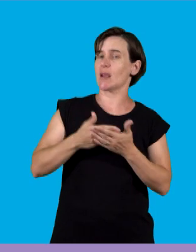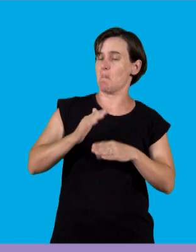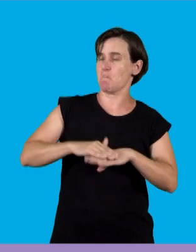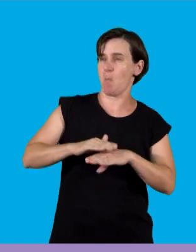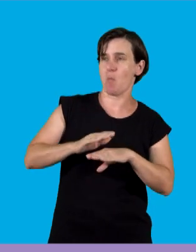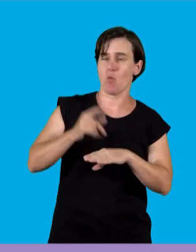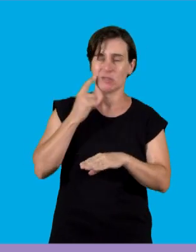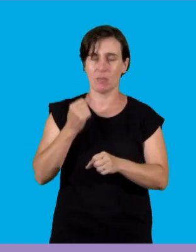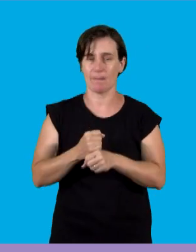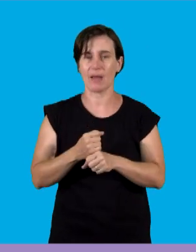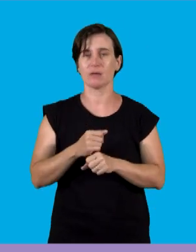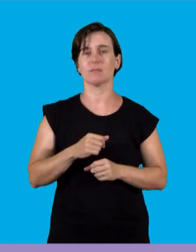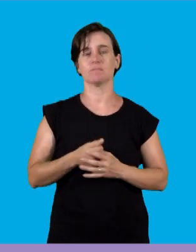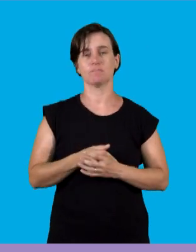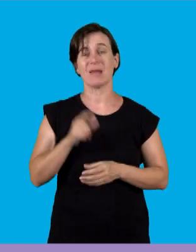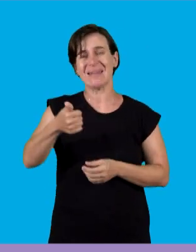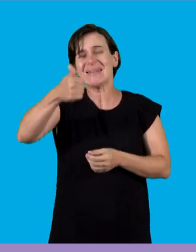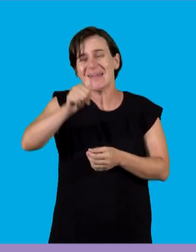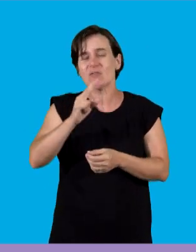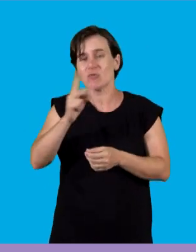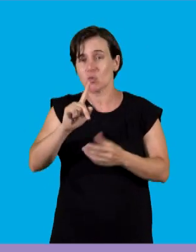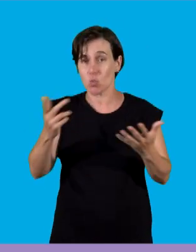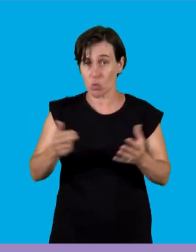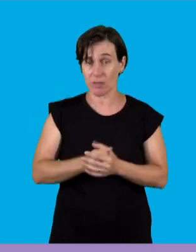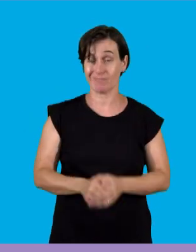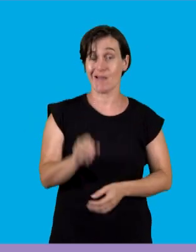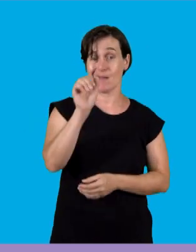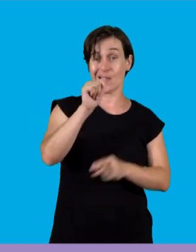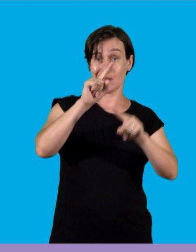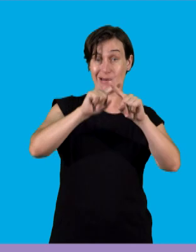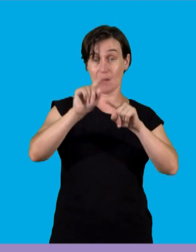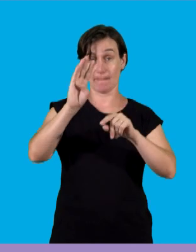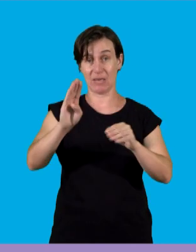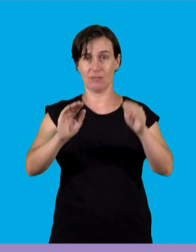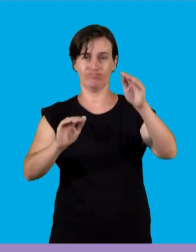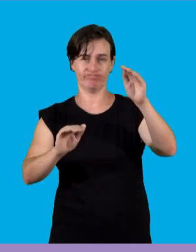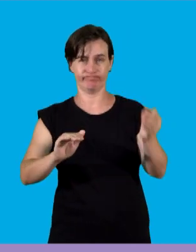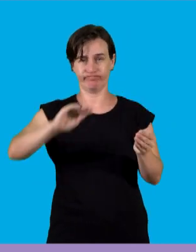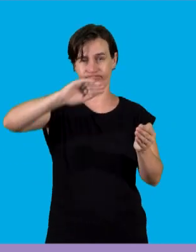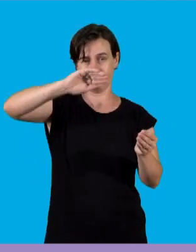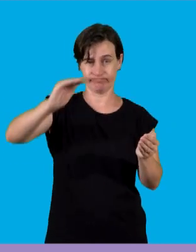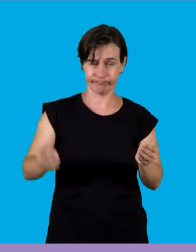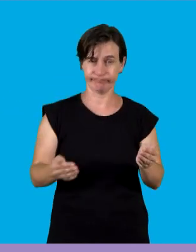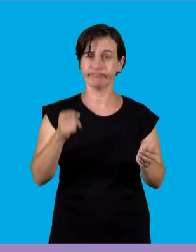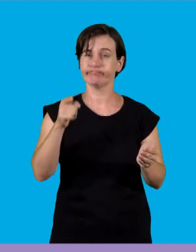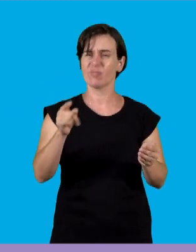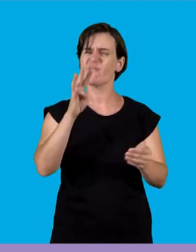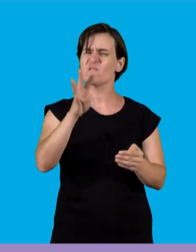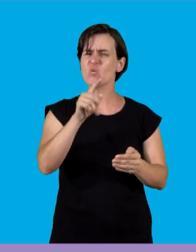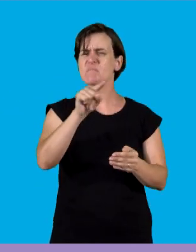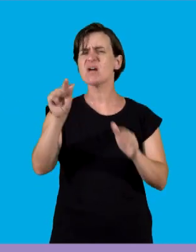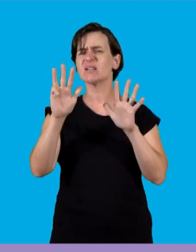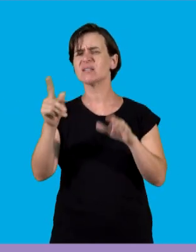continue with this expression. That's going to be a multiplied by b. And what is 14 minus